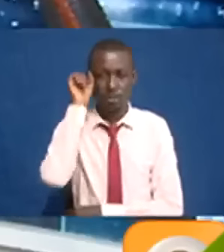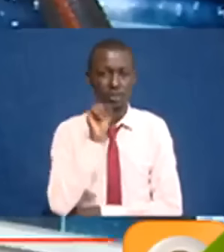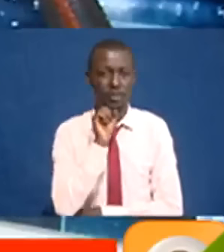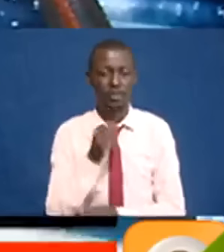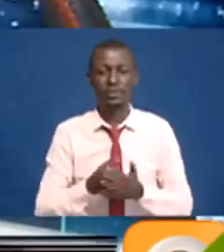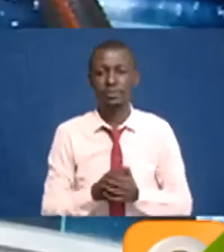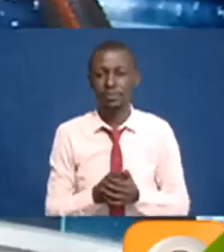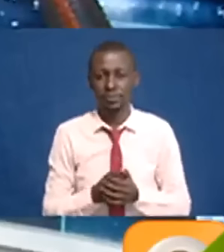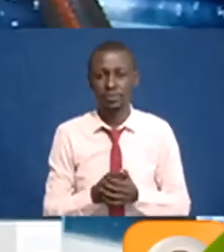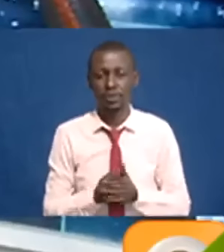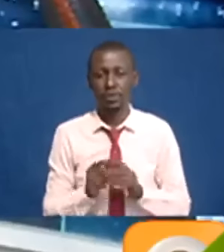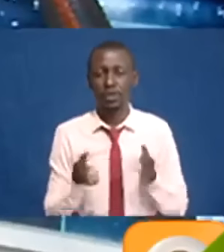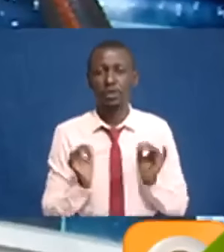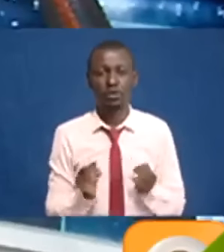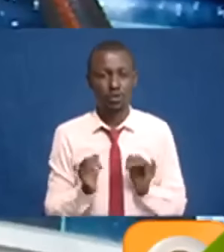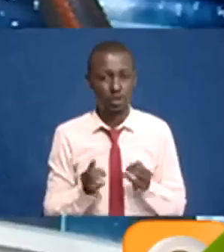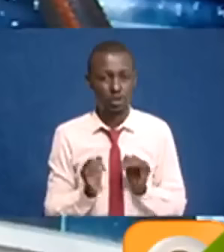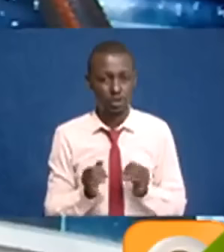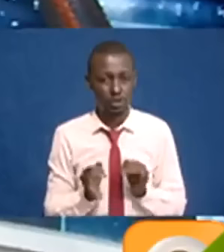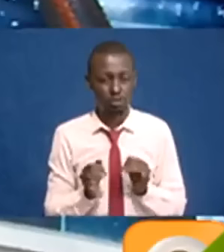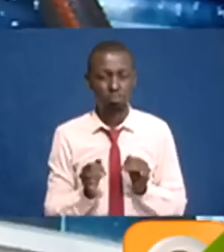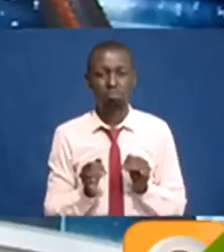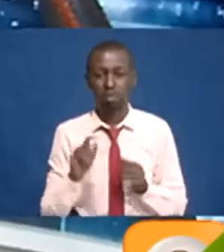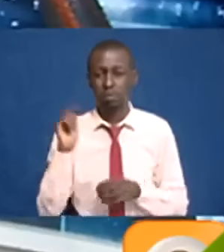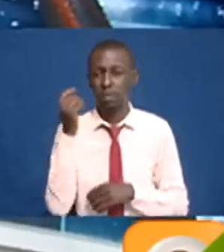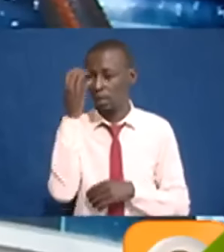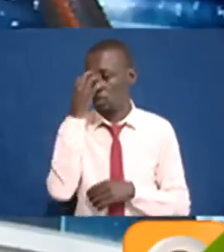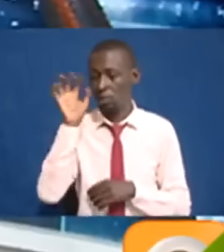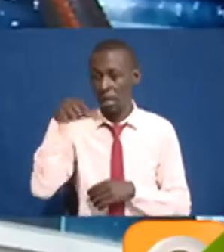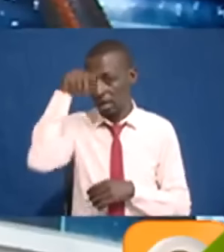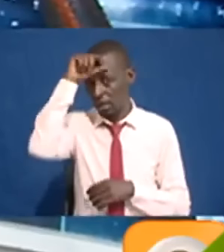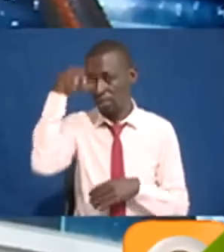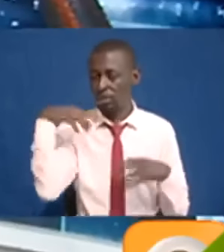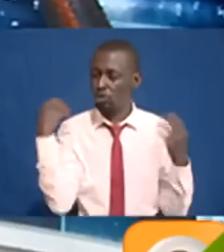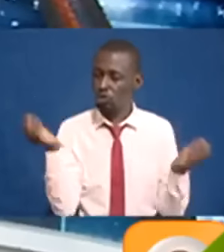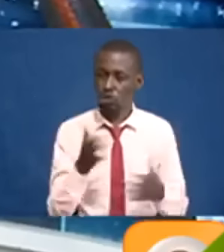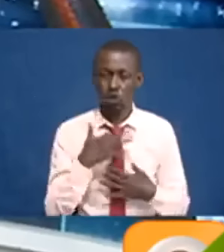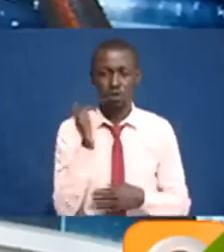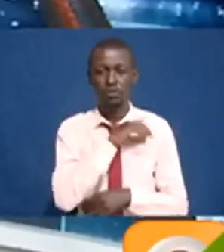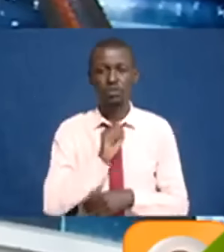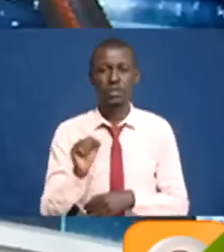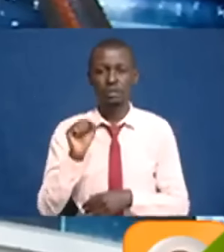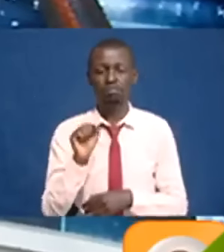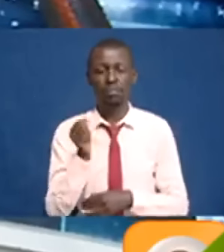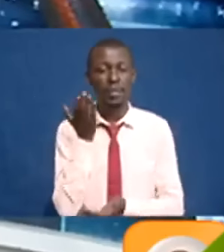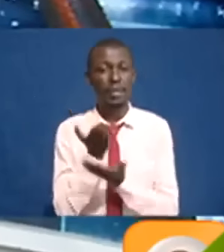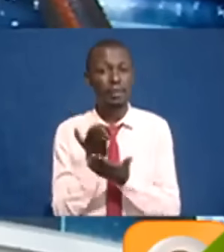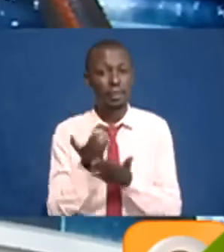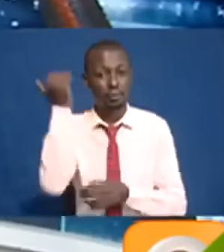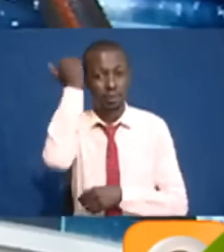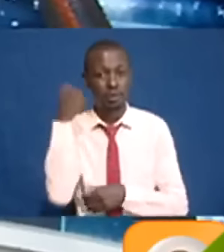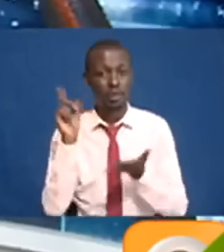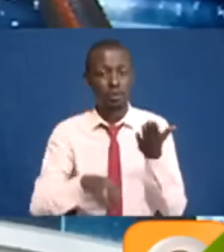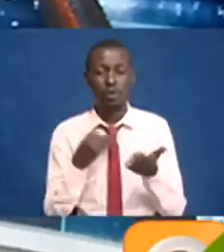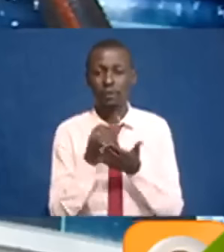Now tonight, we begin our broadcast with yet another blow for President William Ruto's government. The Court of Appeal has rendered the